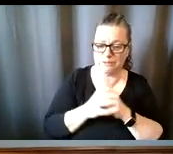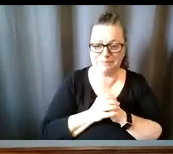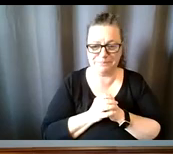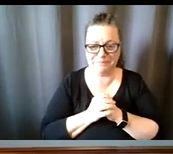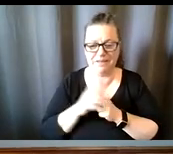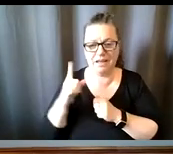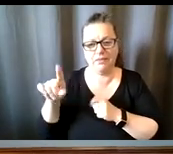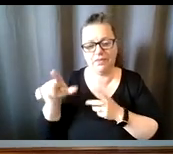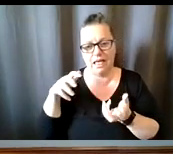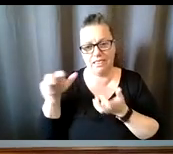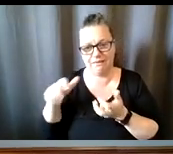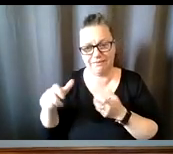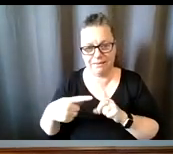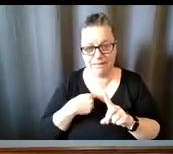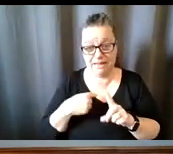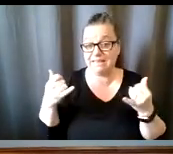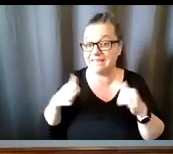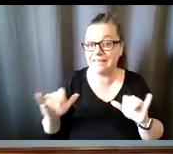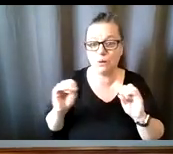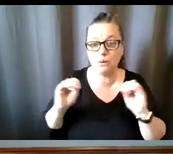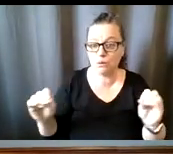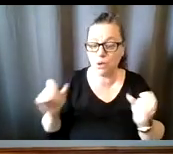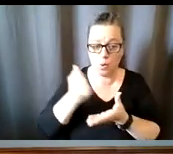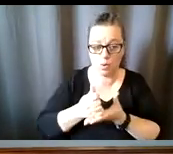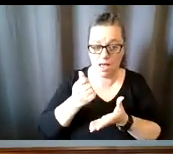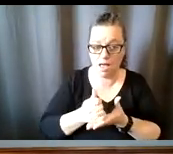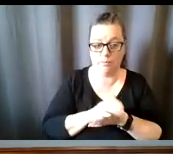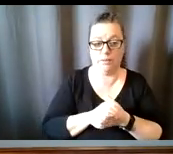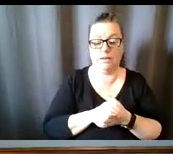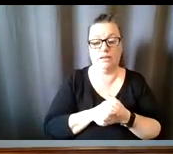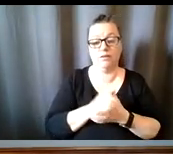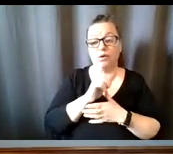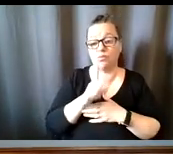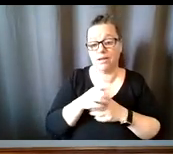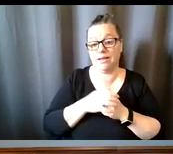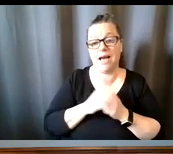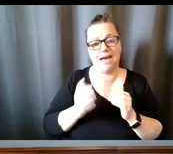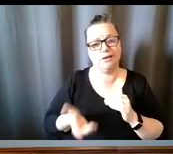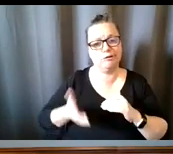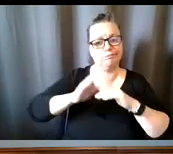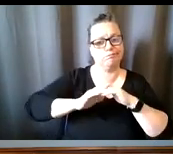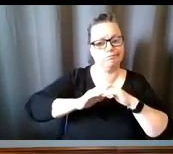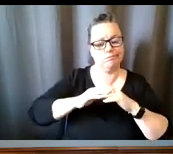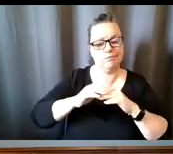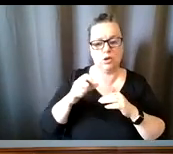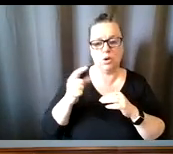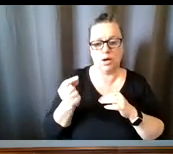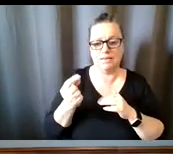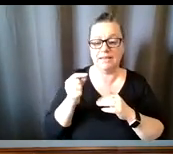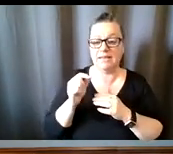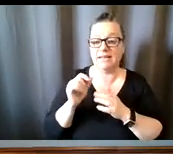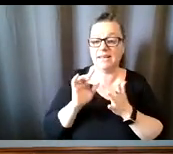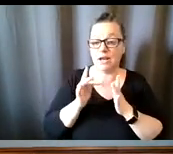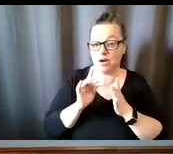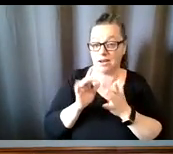laughed at me. And still, no help. So really, I had to step up my game. And so I did a little internet search. And